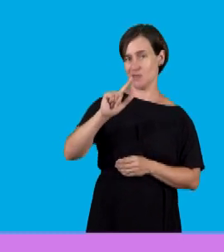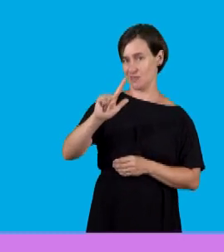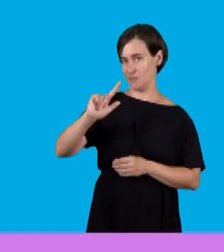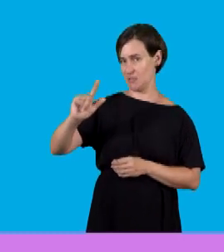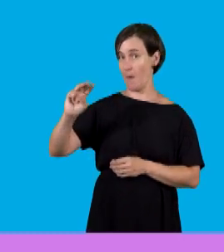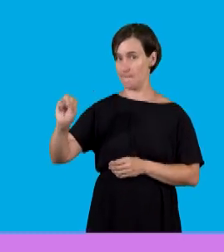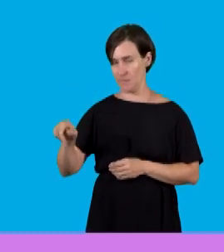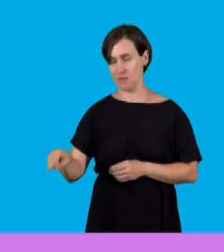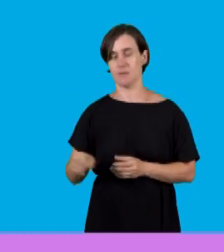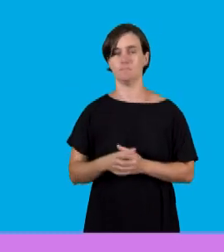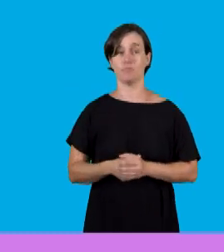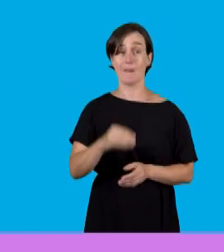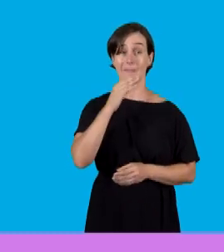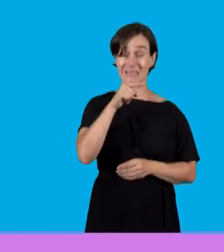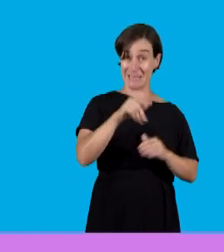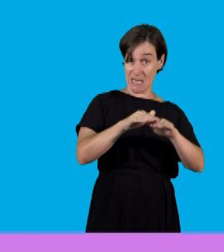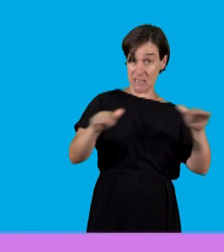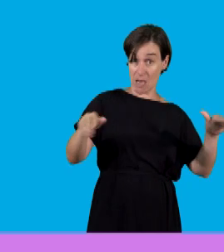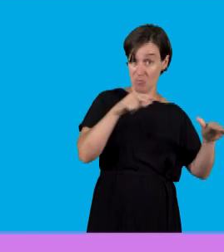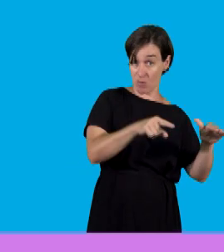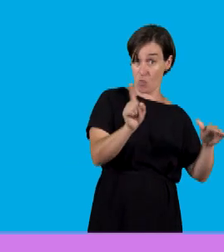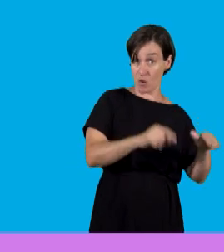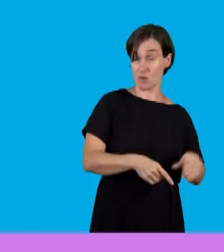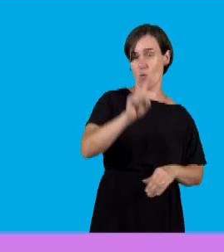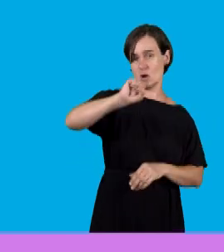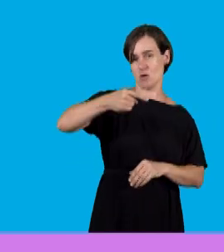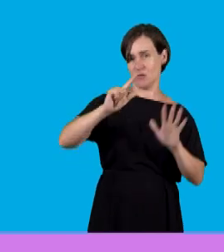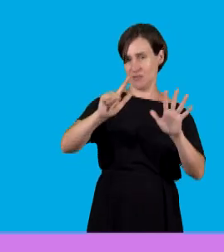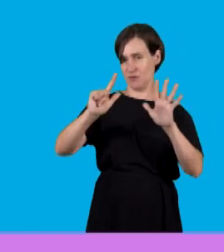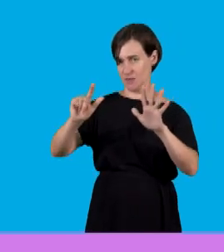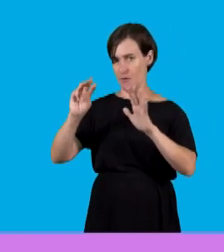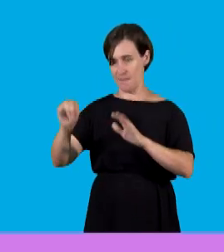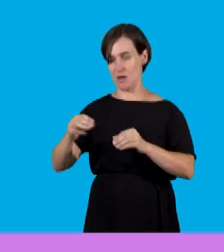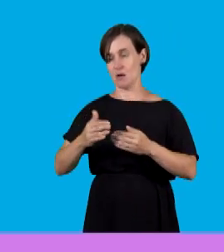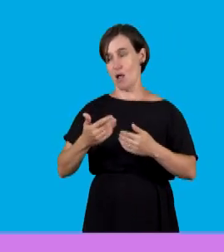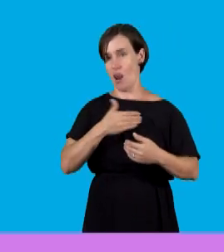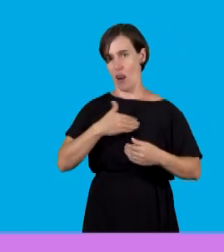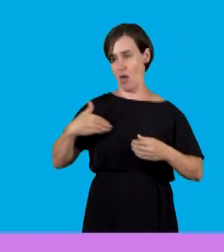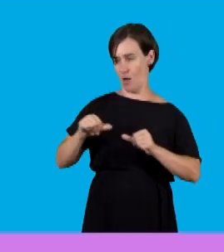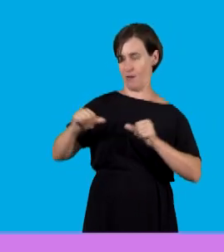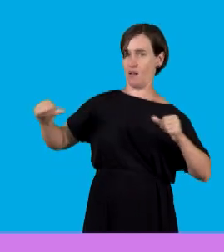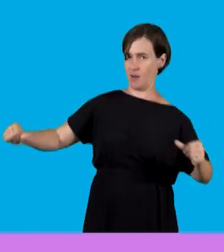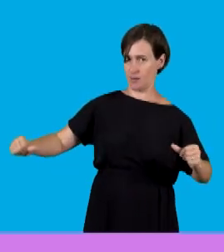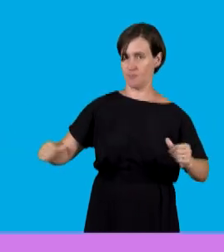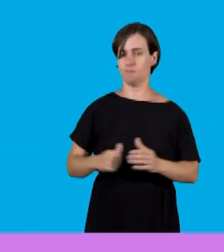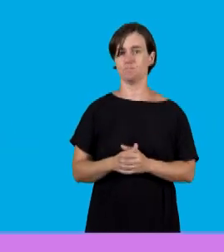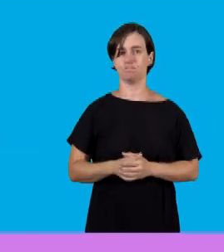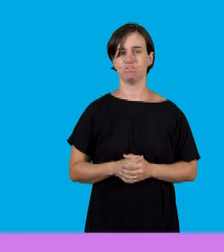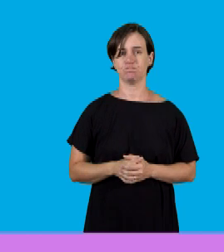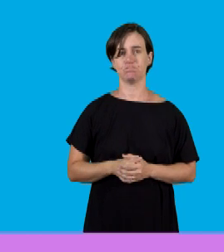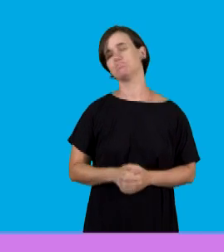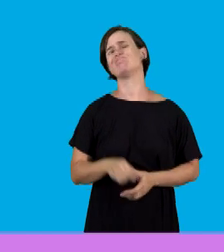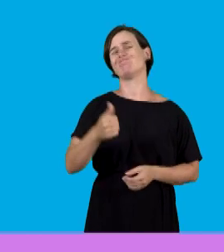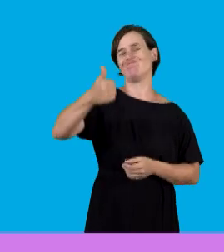1.77 meter. So it means this table is 1.77 meters long. How many